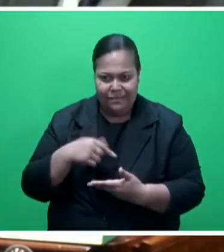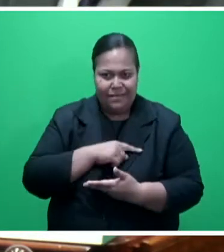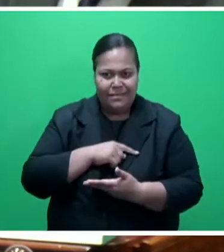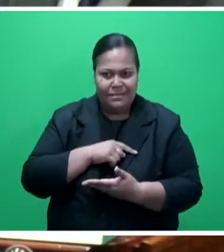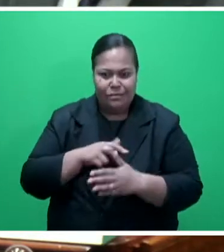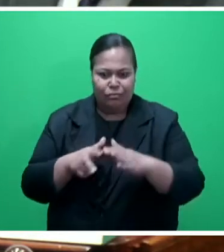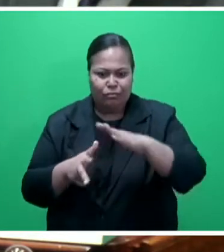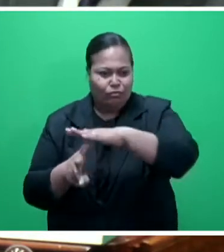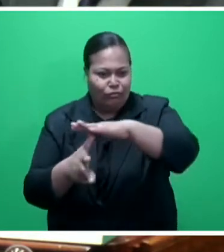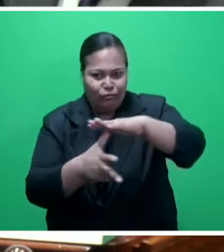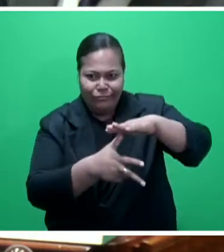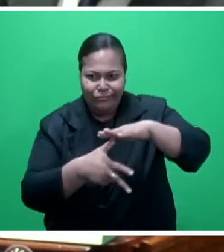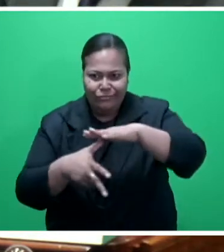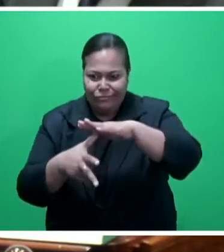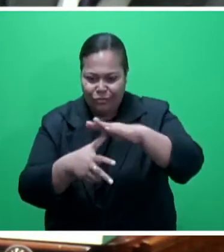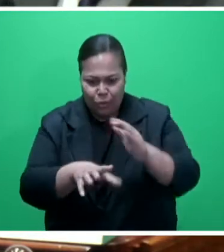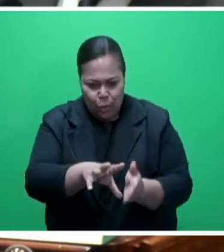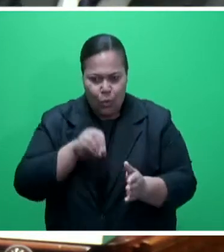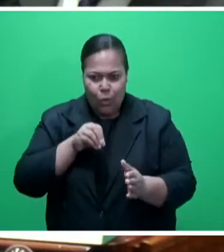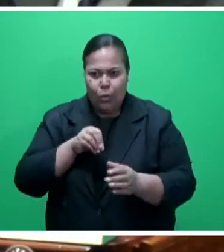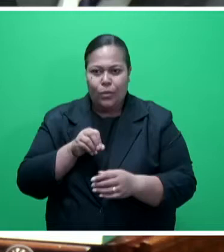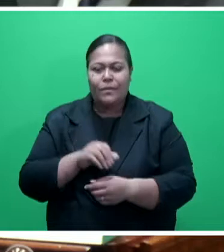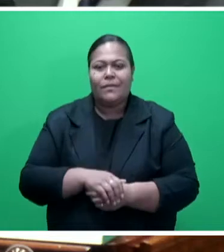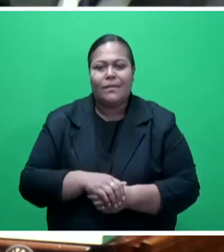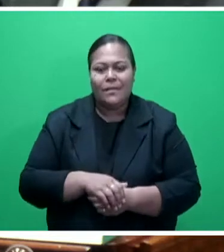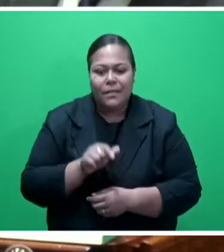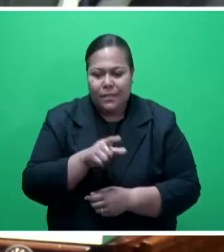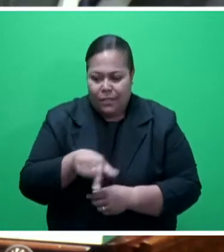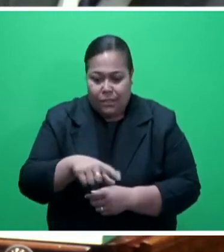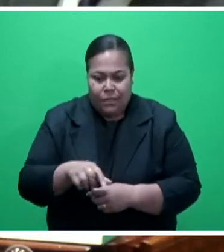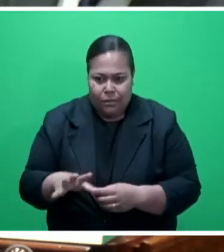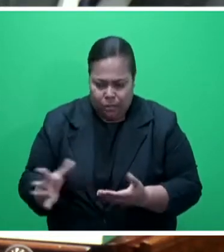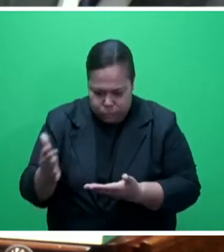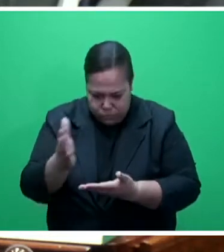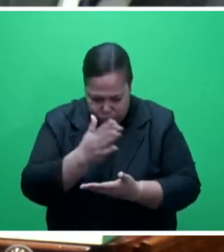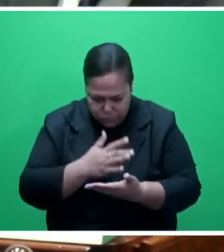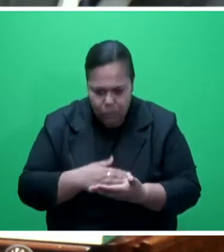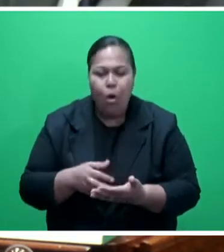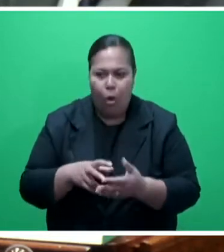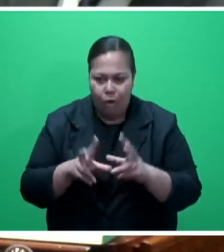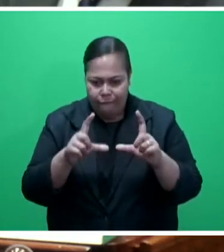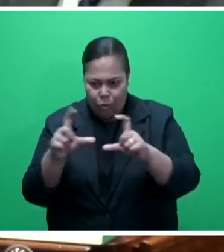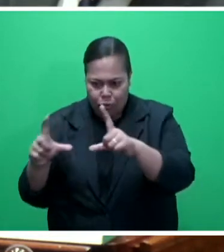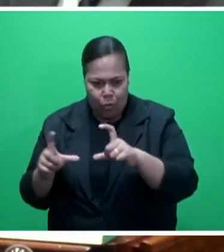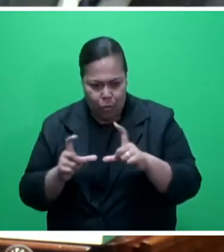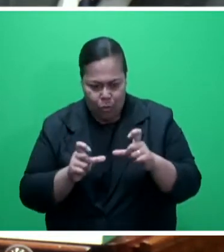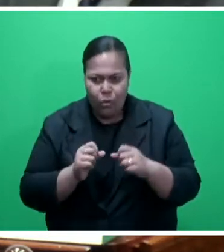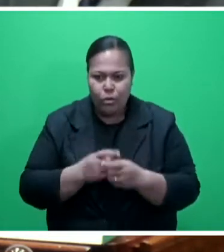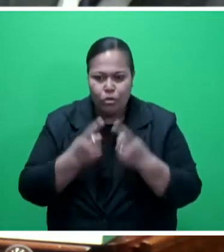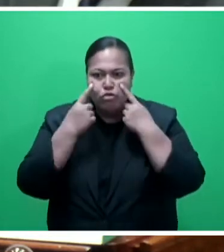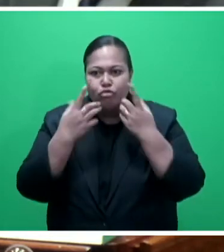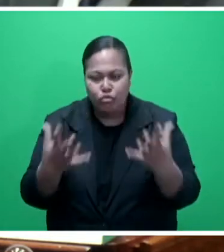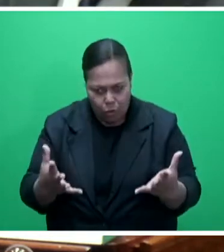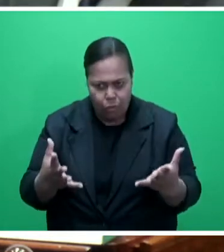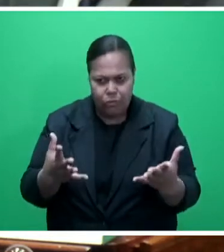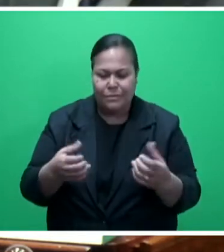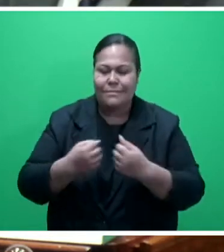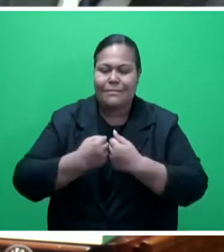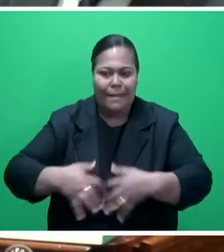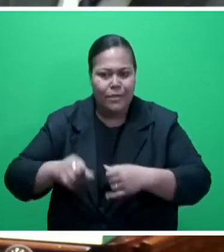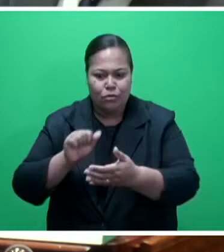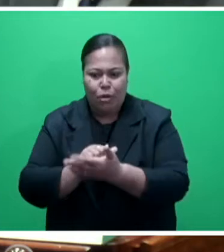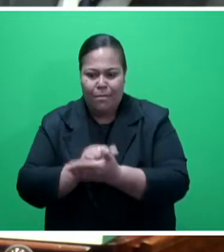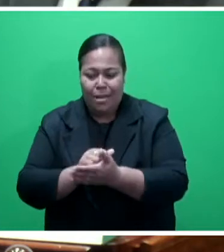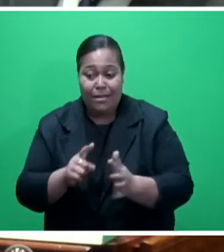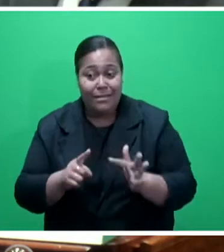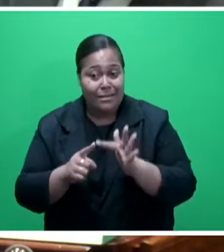PC Orion aircraft. The aerial assessment indicated significant damages in the eastern and western